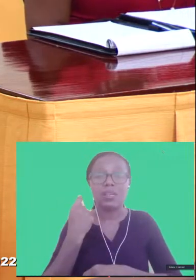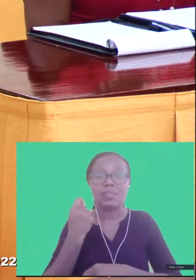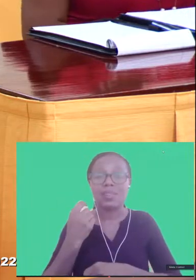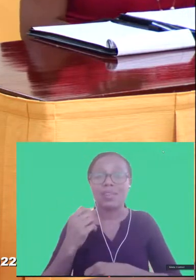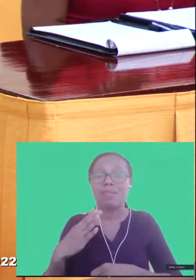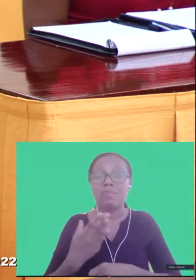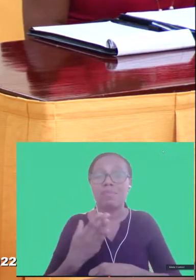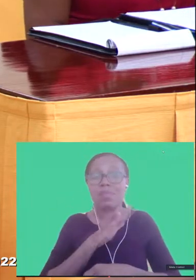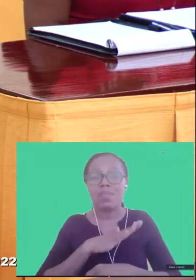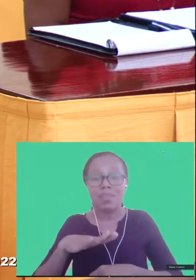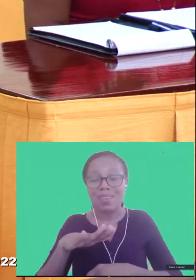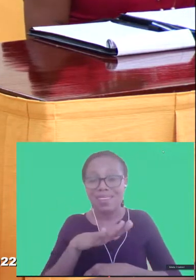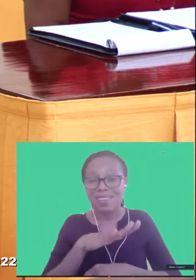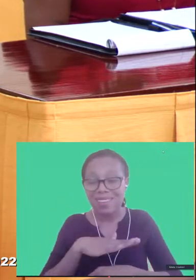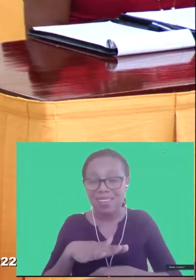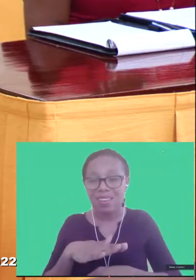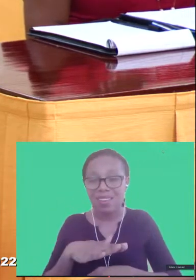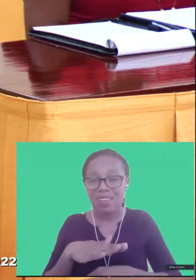of